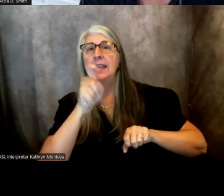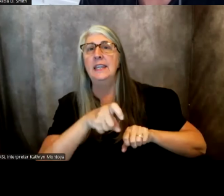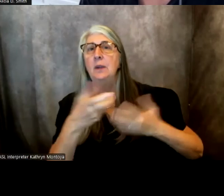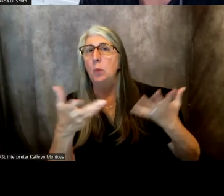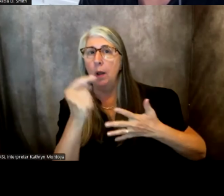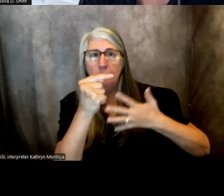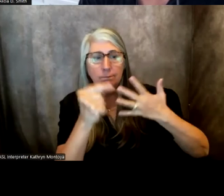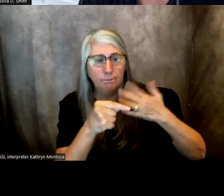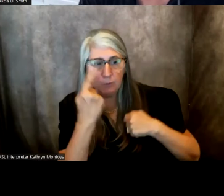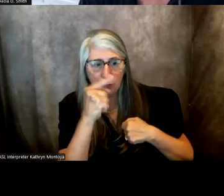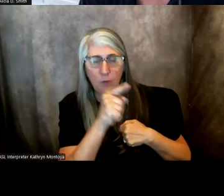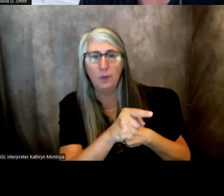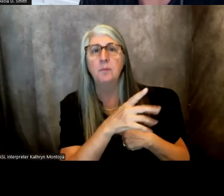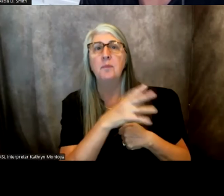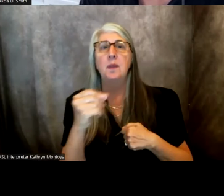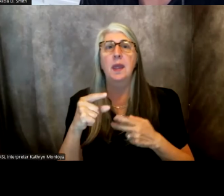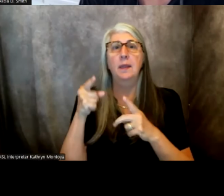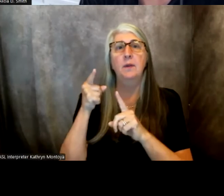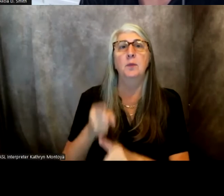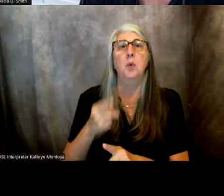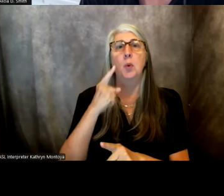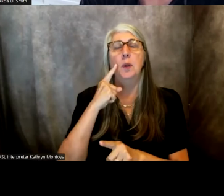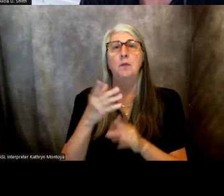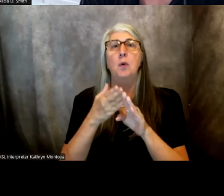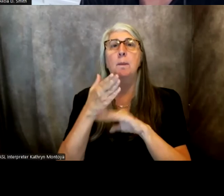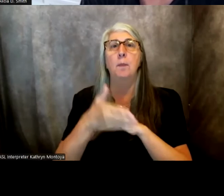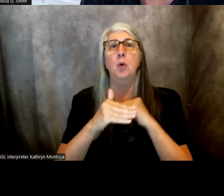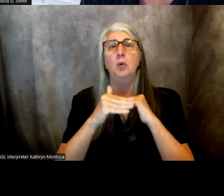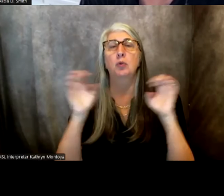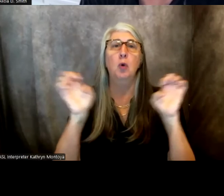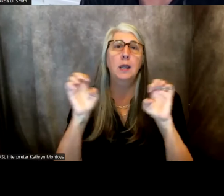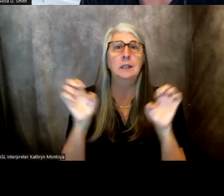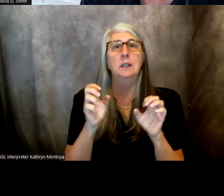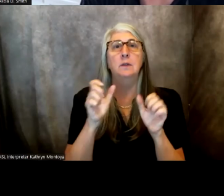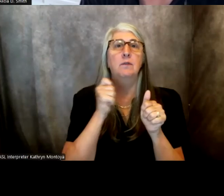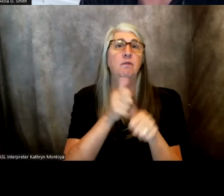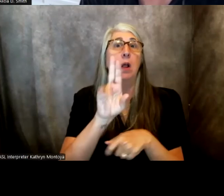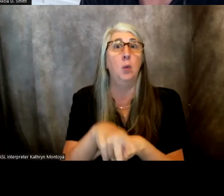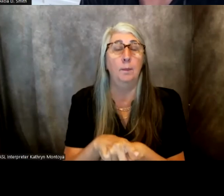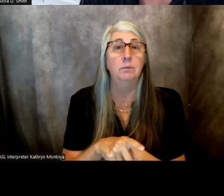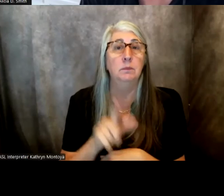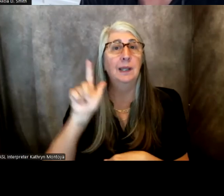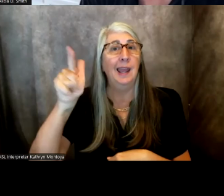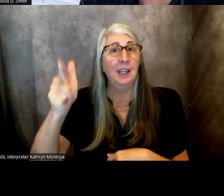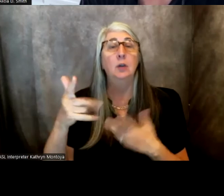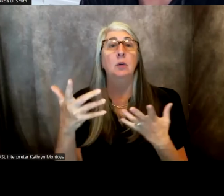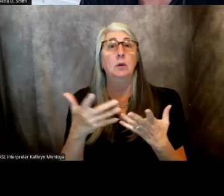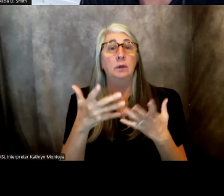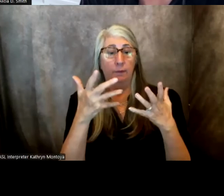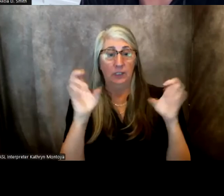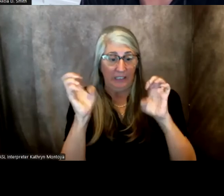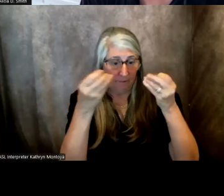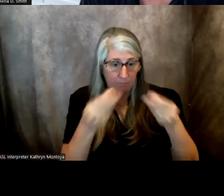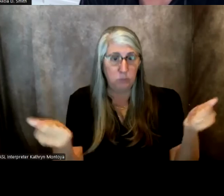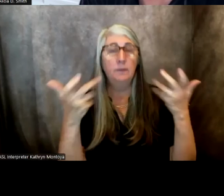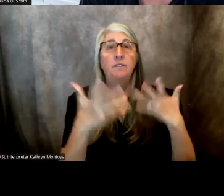there's an endpoint for post-stabilization follow-up, post-crisis follow-up, to make sure that this cyclical pattern does